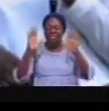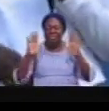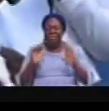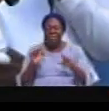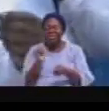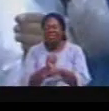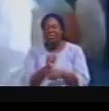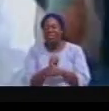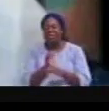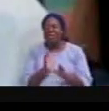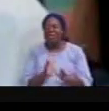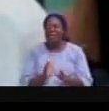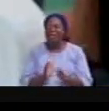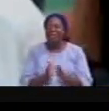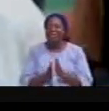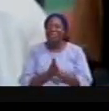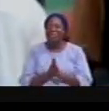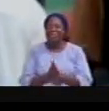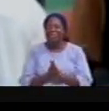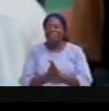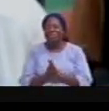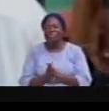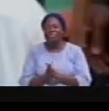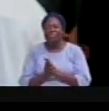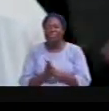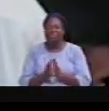Amen. Let's clap our hands.